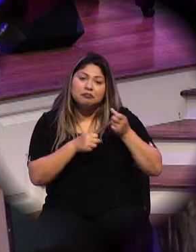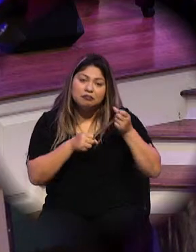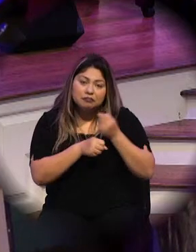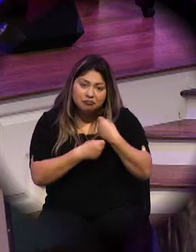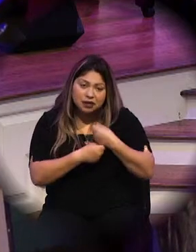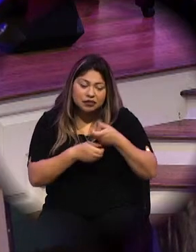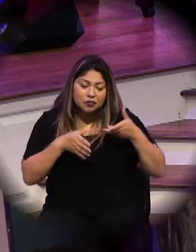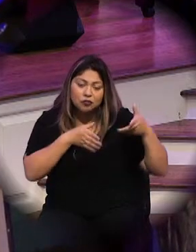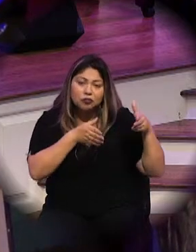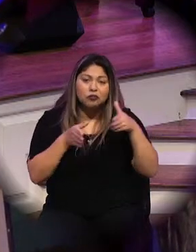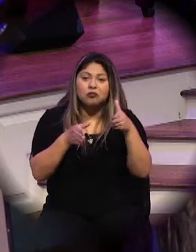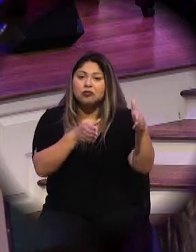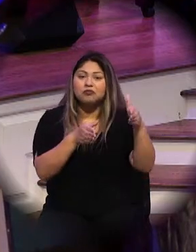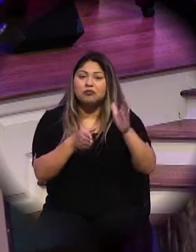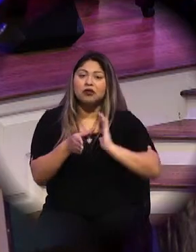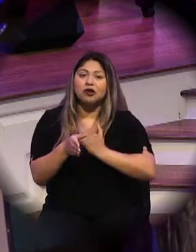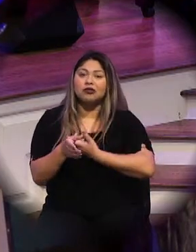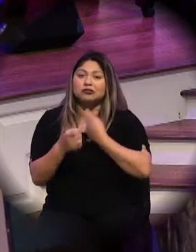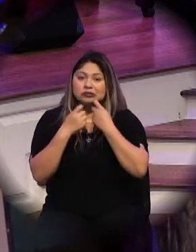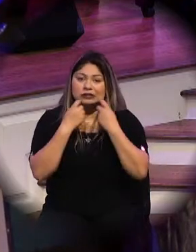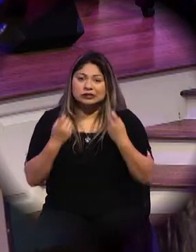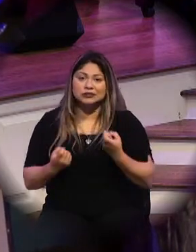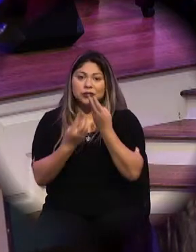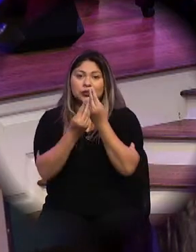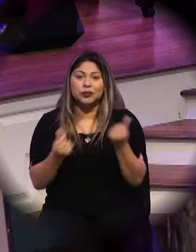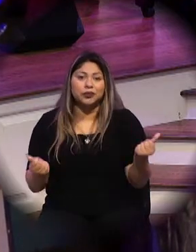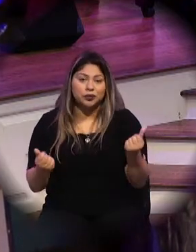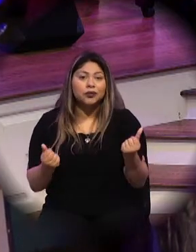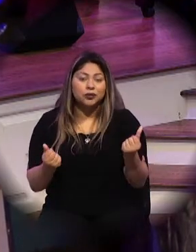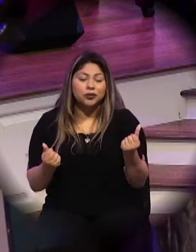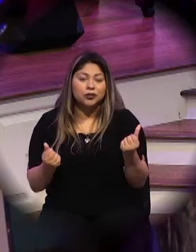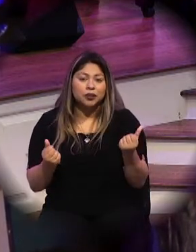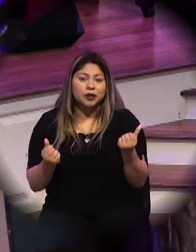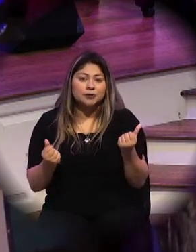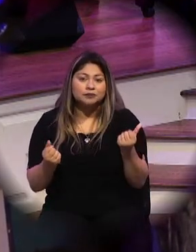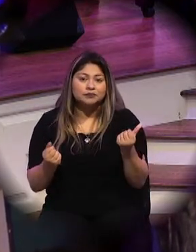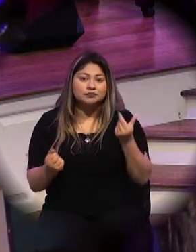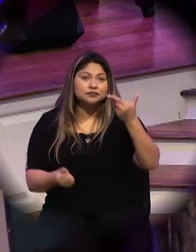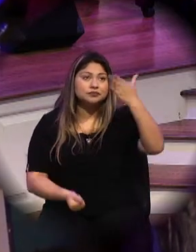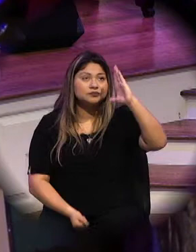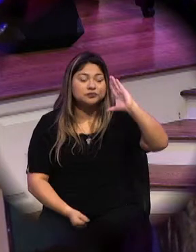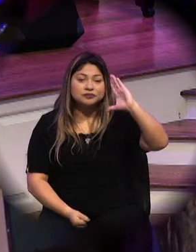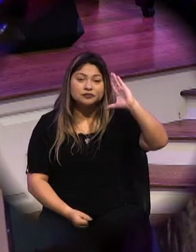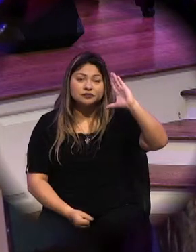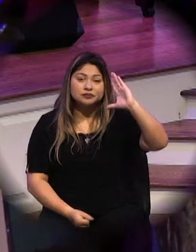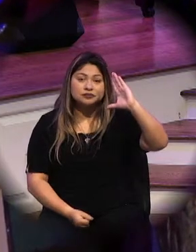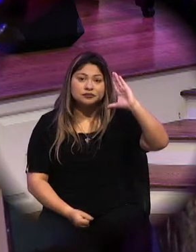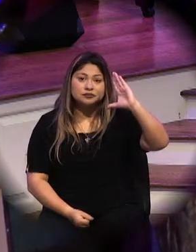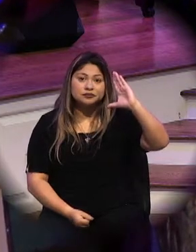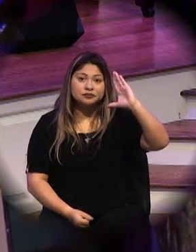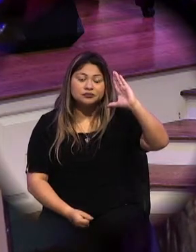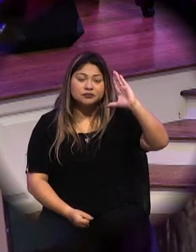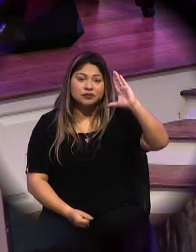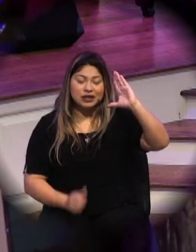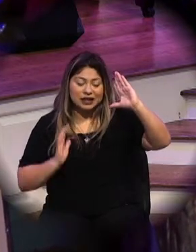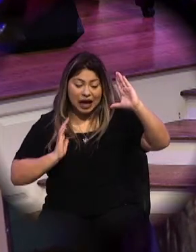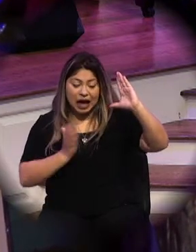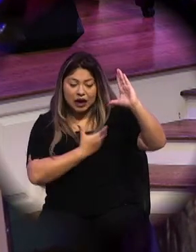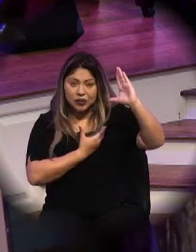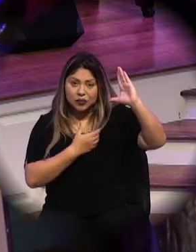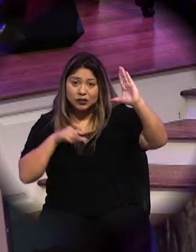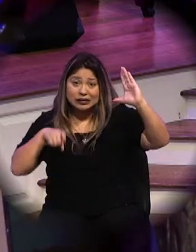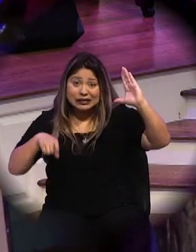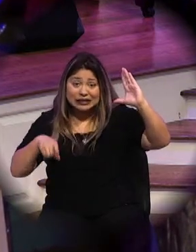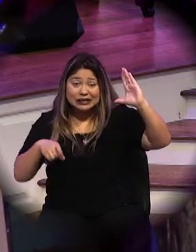Christmas is that God considered our needs and the worth of his relationship with us to be sufficient